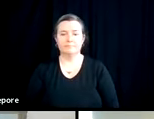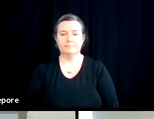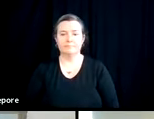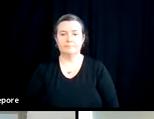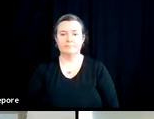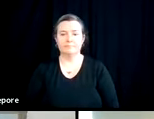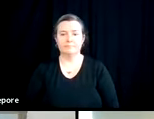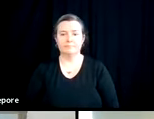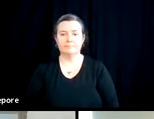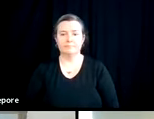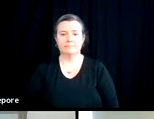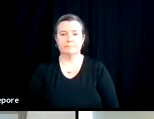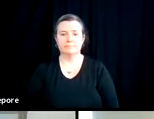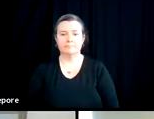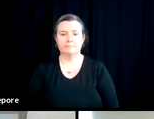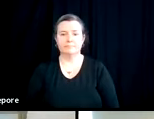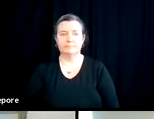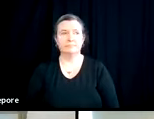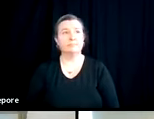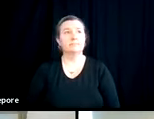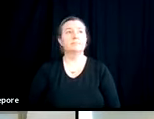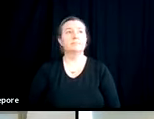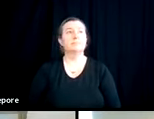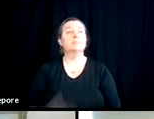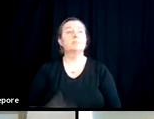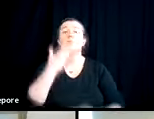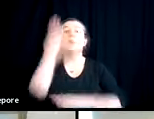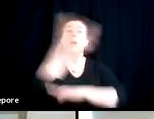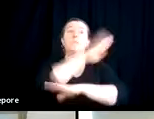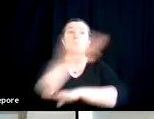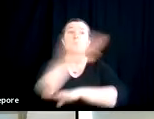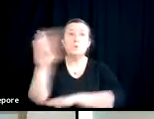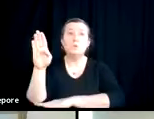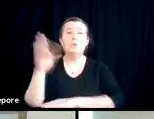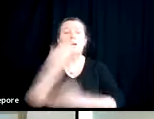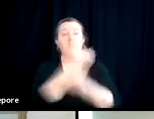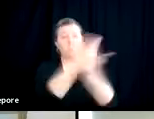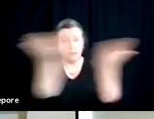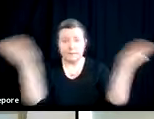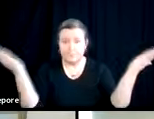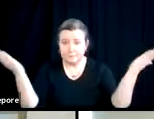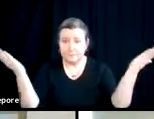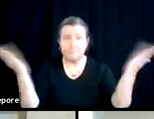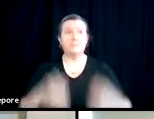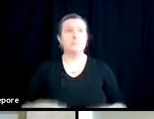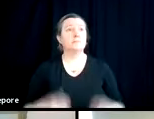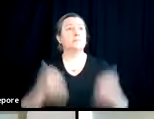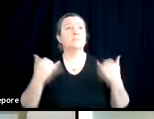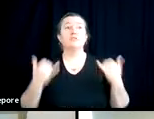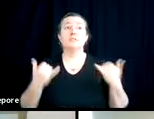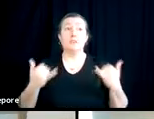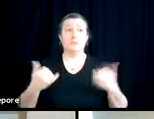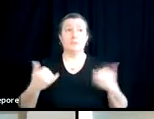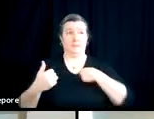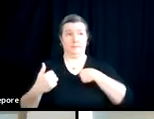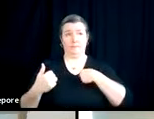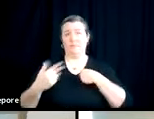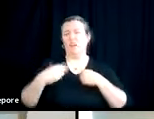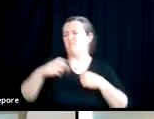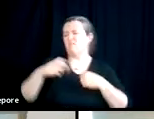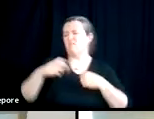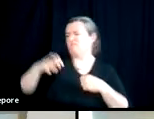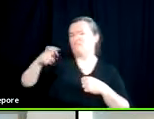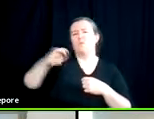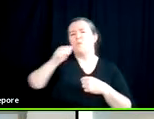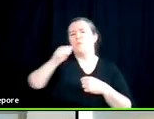You're good to go. Thank you so much. Good afternoon, everybody. I am joined by the woman on the screen who needs no introduction, the Commissioner of the Department